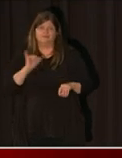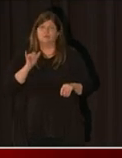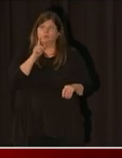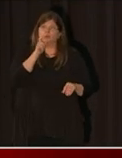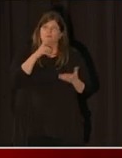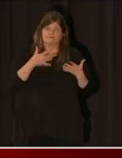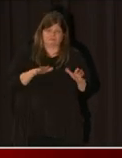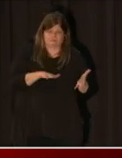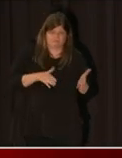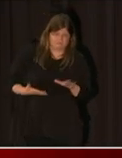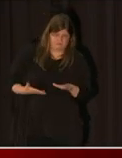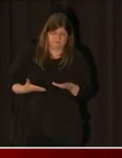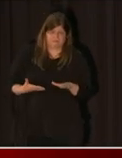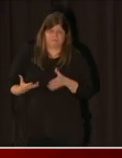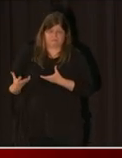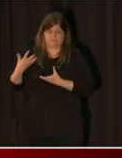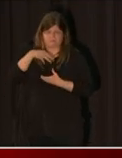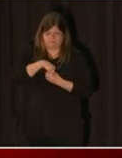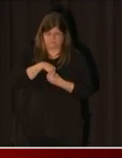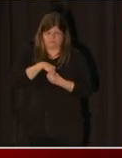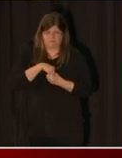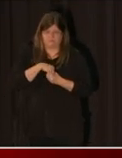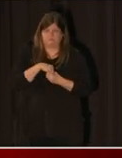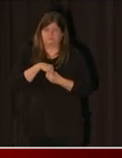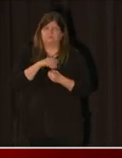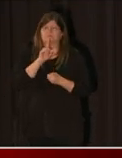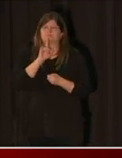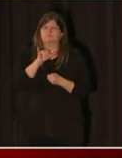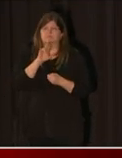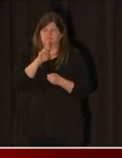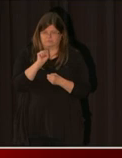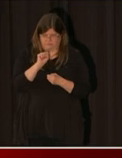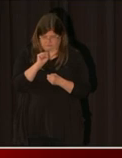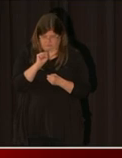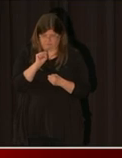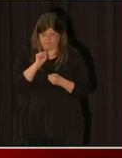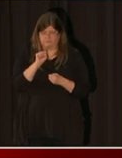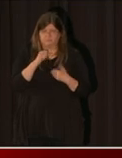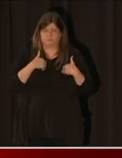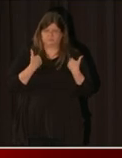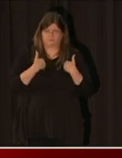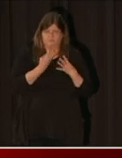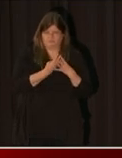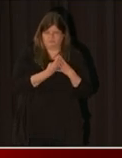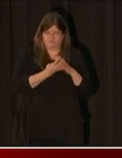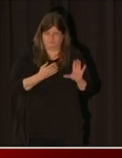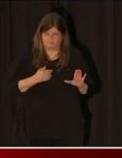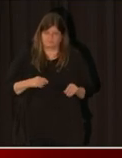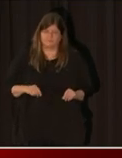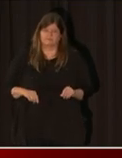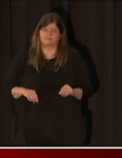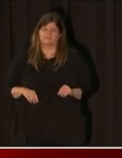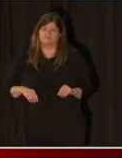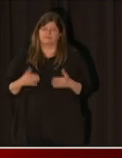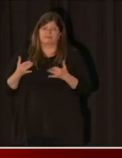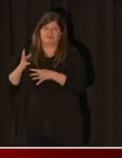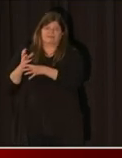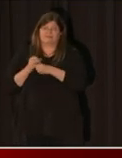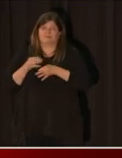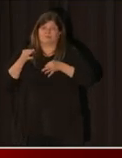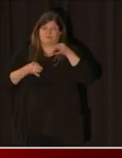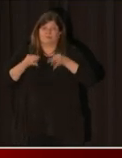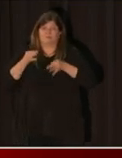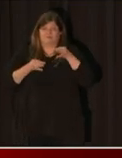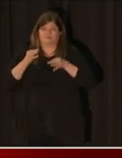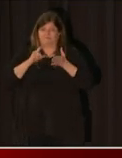including DYRS. So this weekend we received the court inspector's report, and based